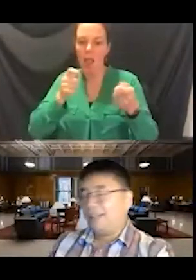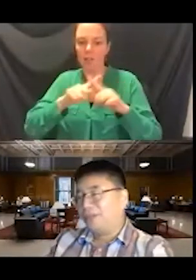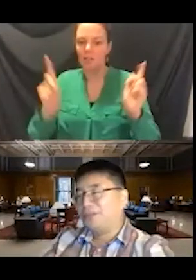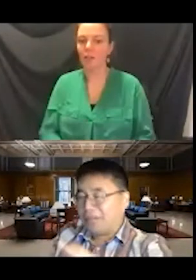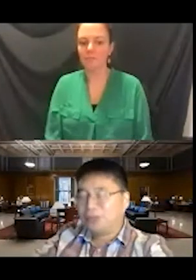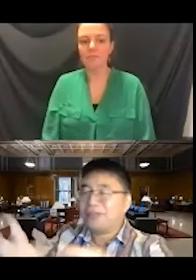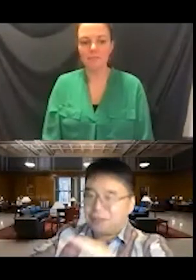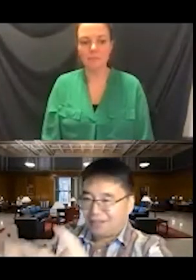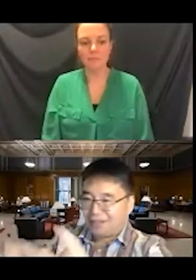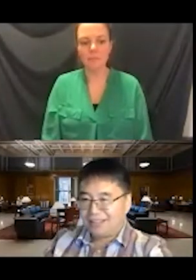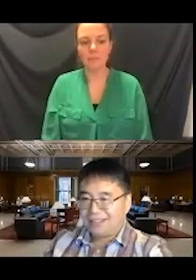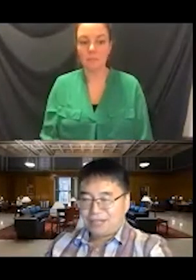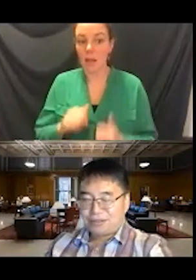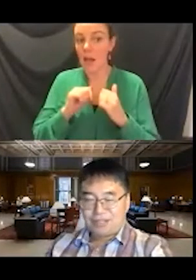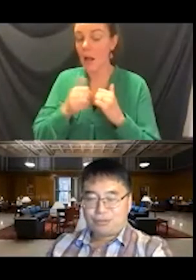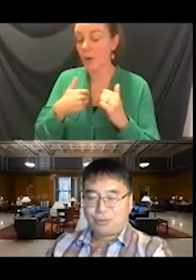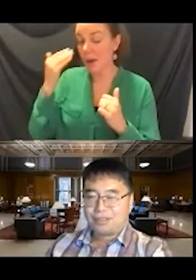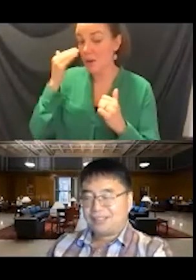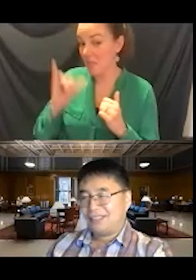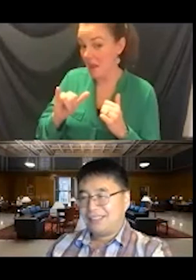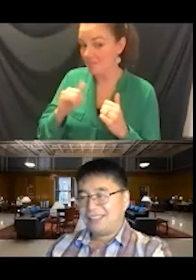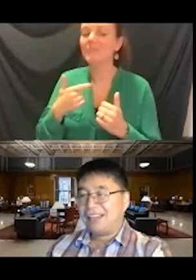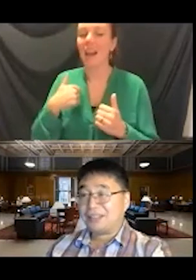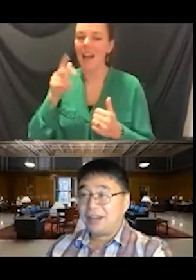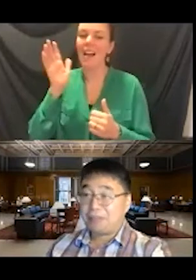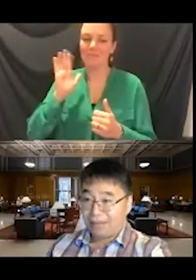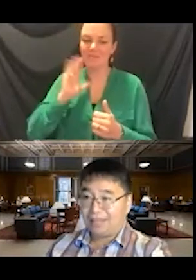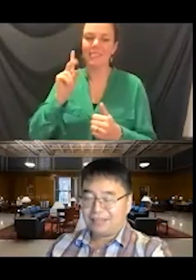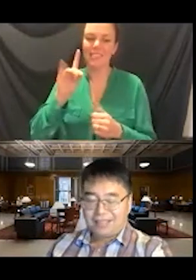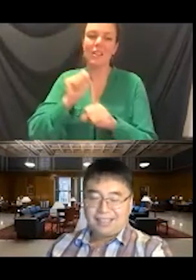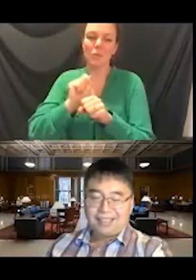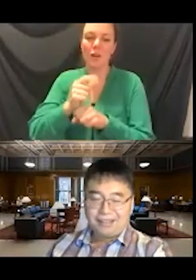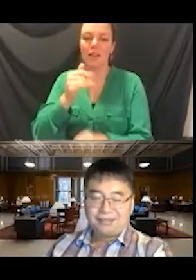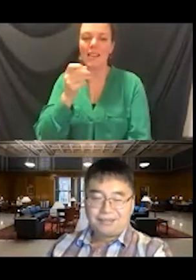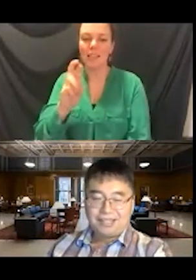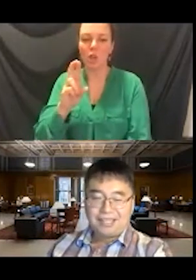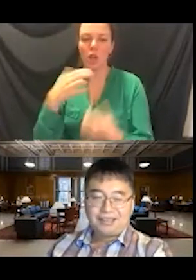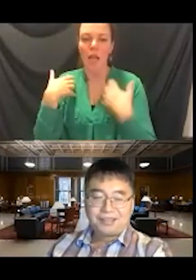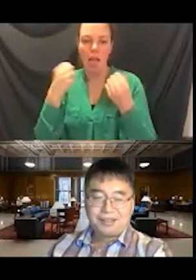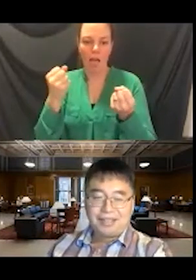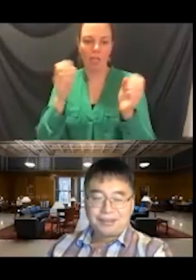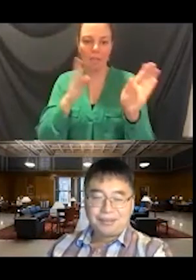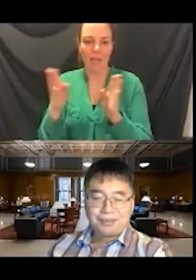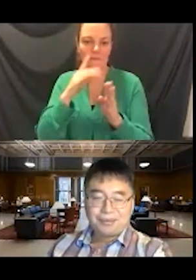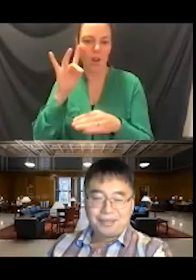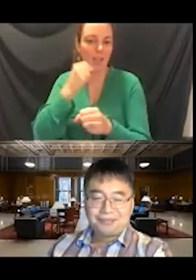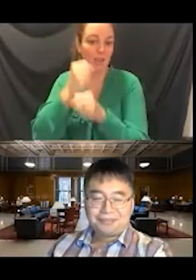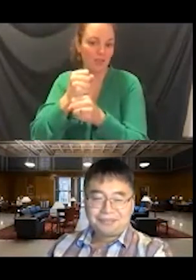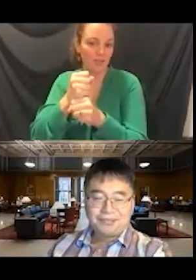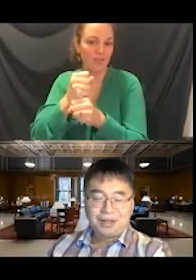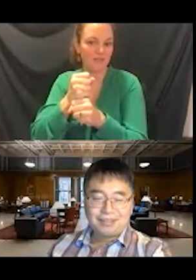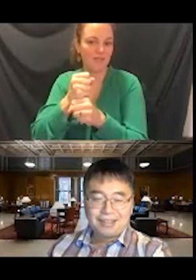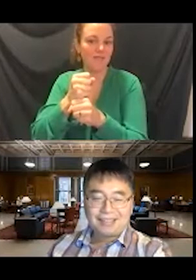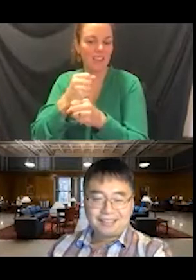And I know this because I actually worked at Geisinger Health Plan for 8 years, so I was able to